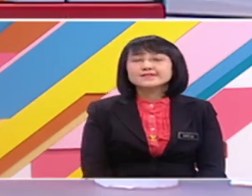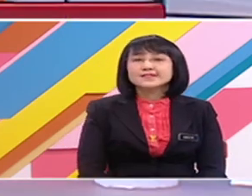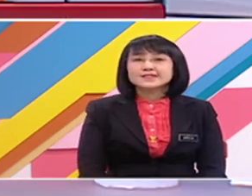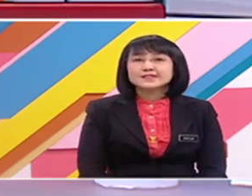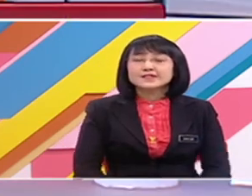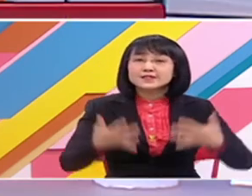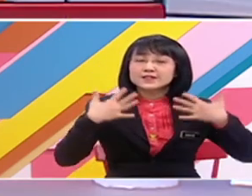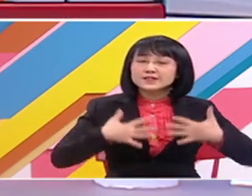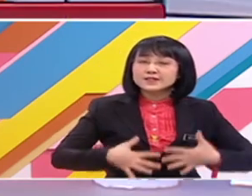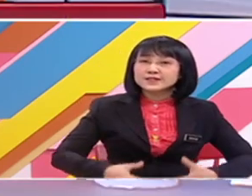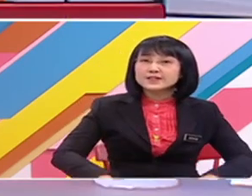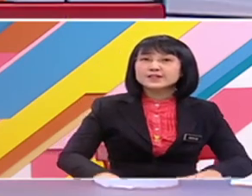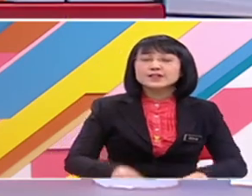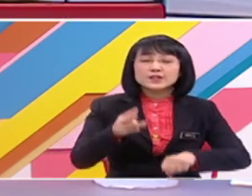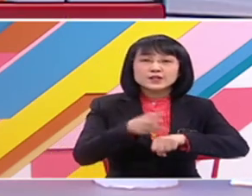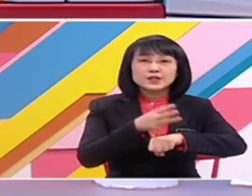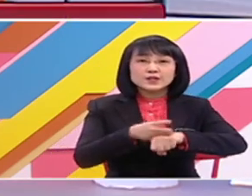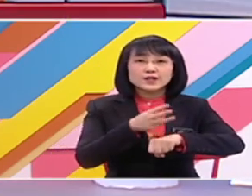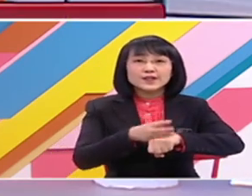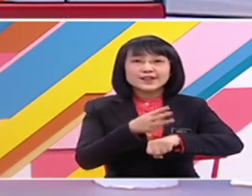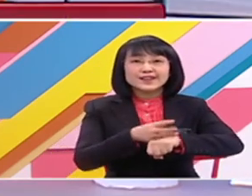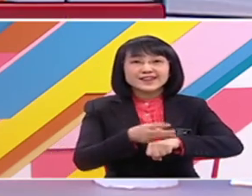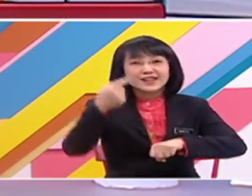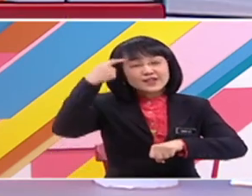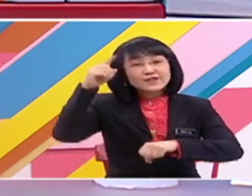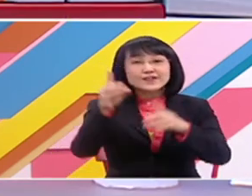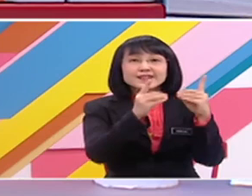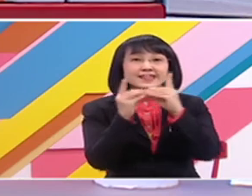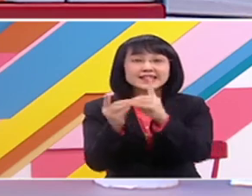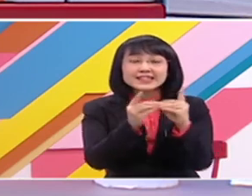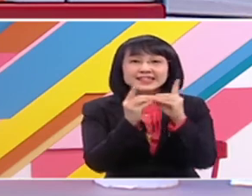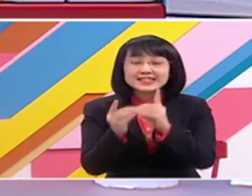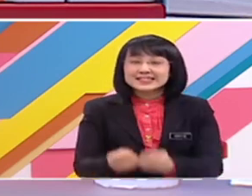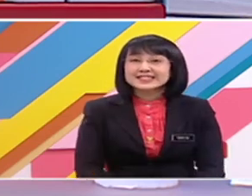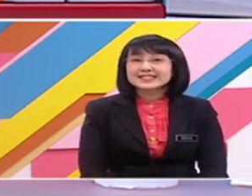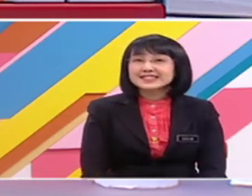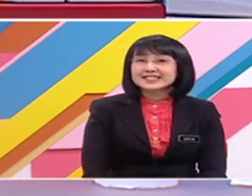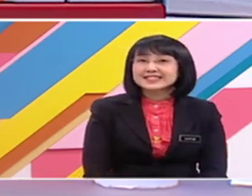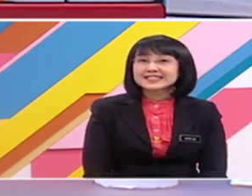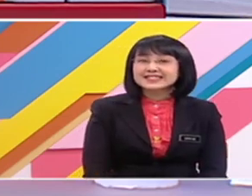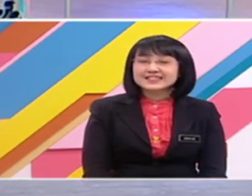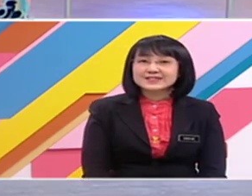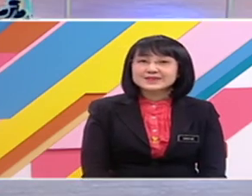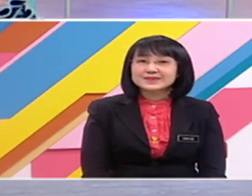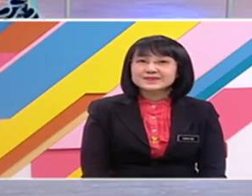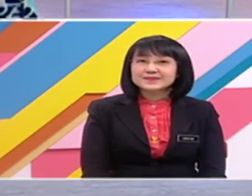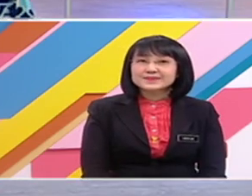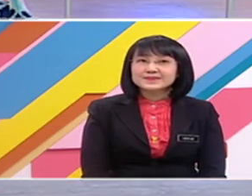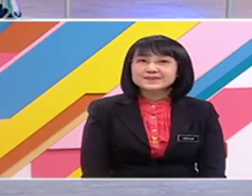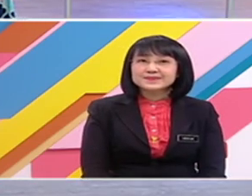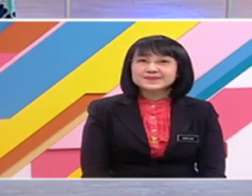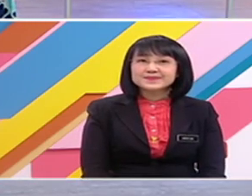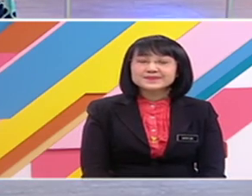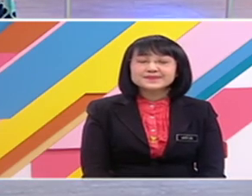glamorous dress you wear to dates. Right, teacher? Yeah. Is that correct? Yes, and correct. And what else is there